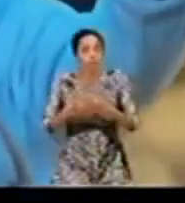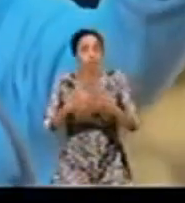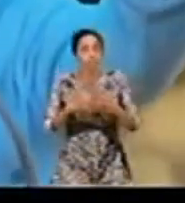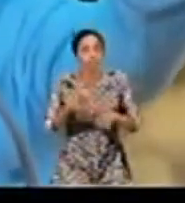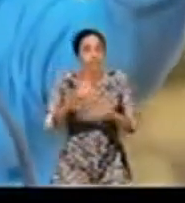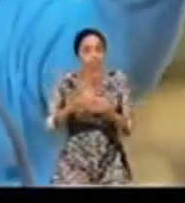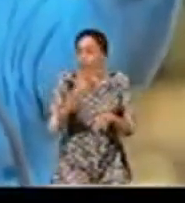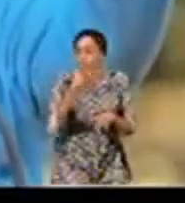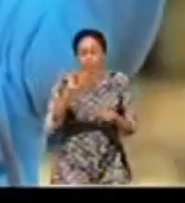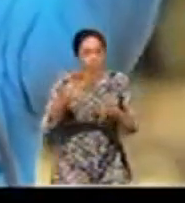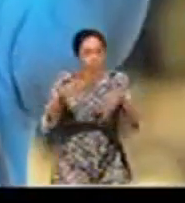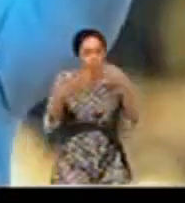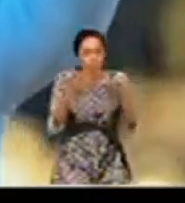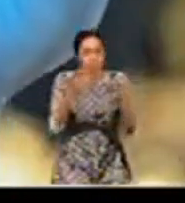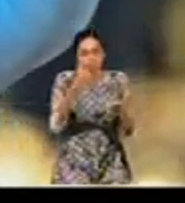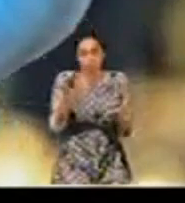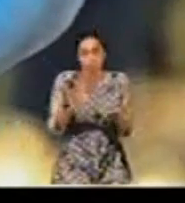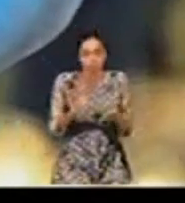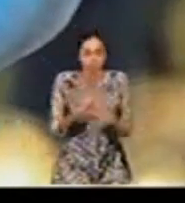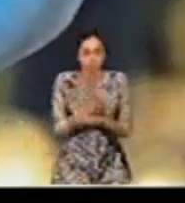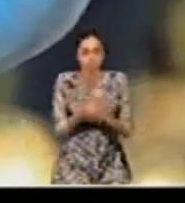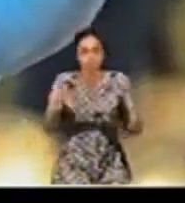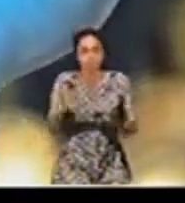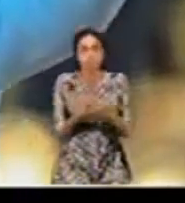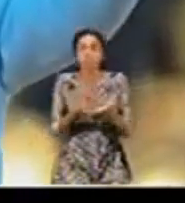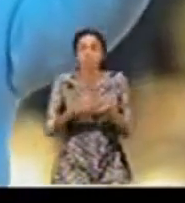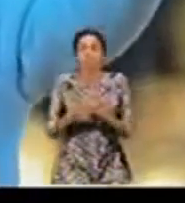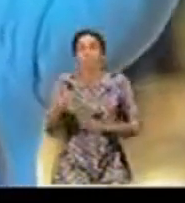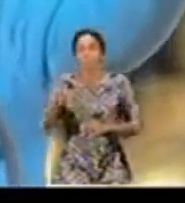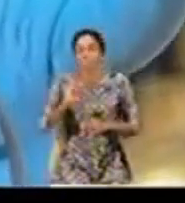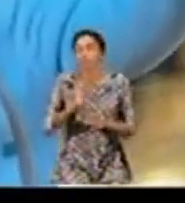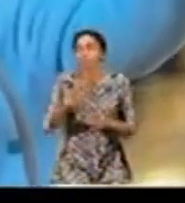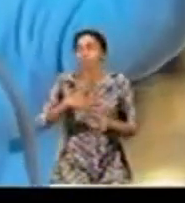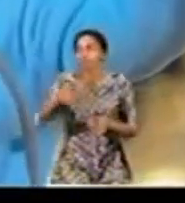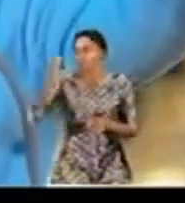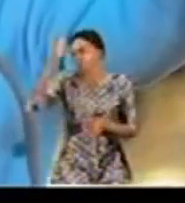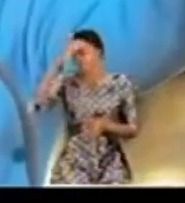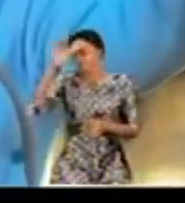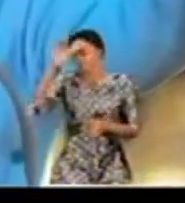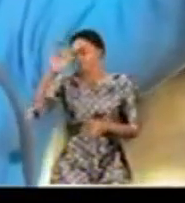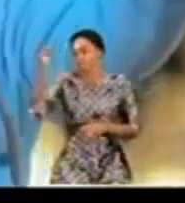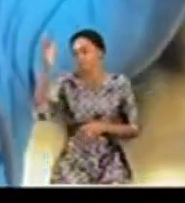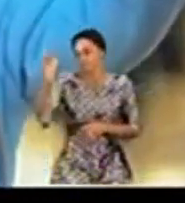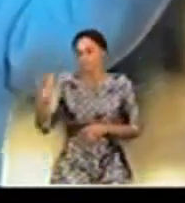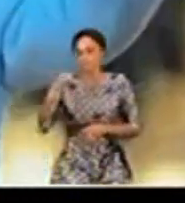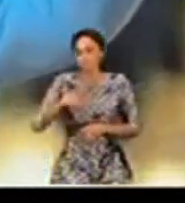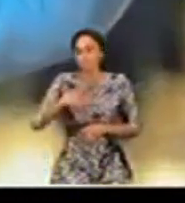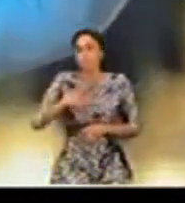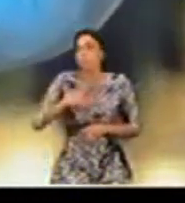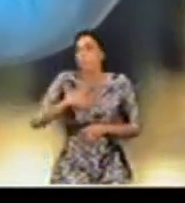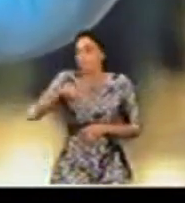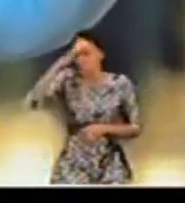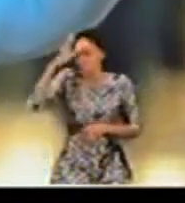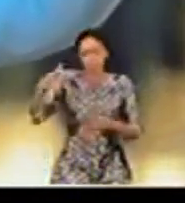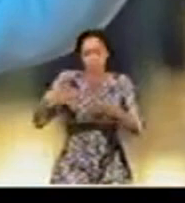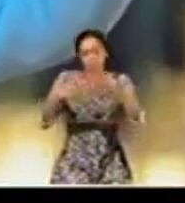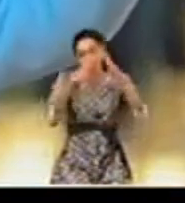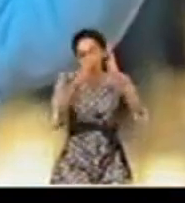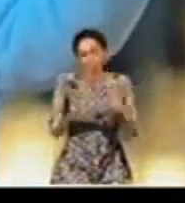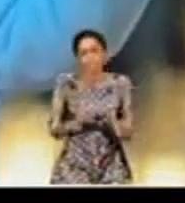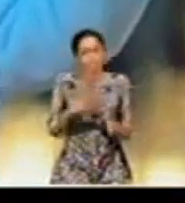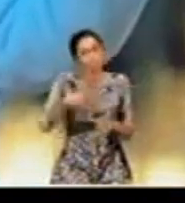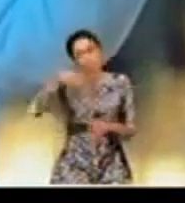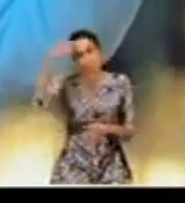like we have Abraham as our father, we have coordinator as our father, and we have overseer as our father. And then